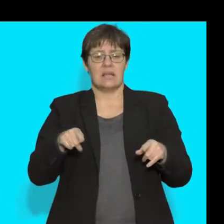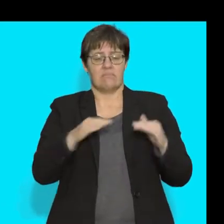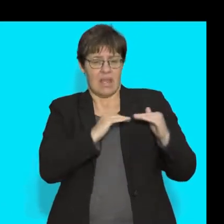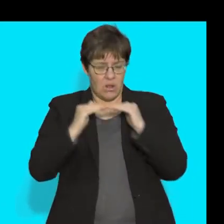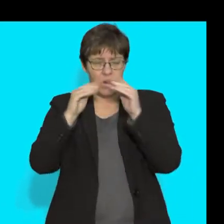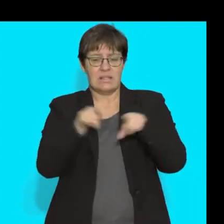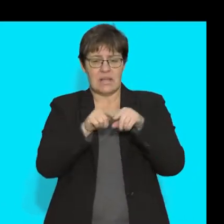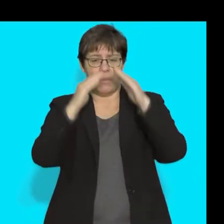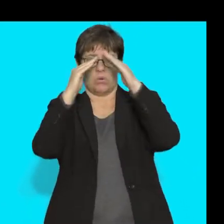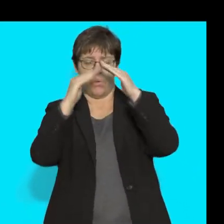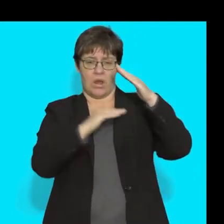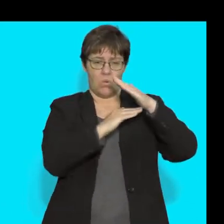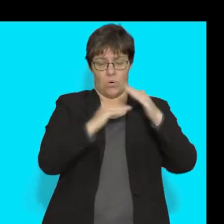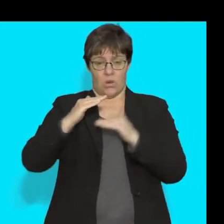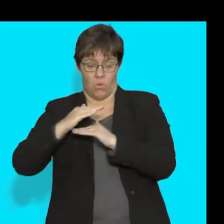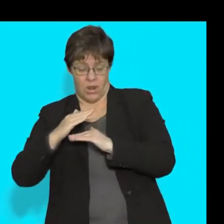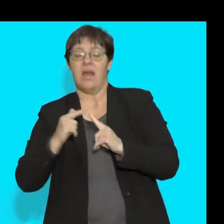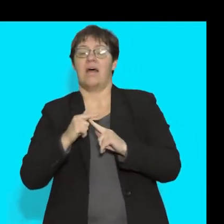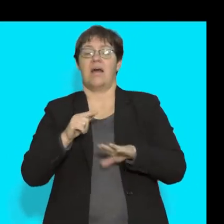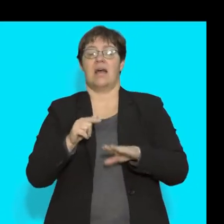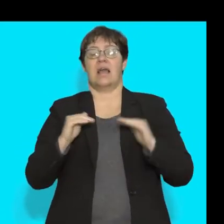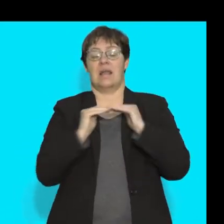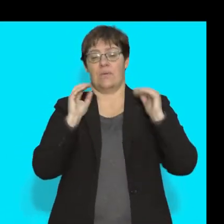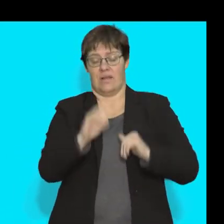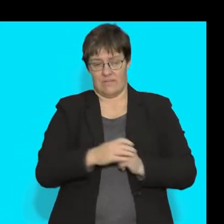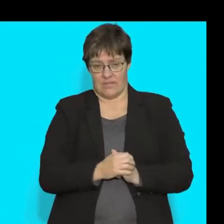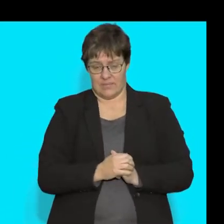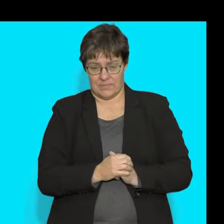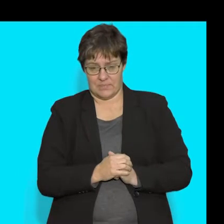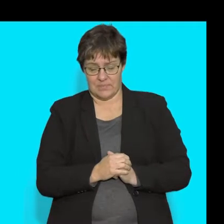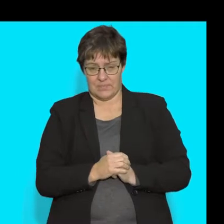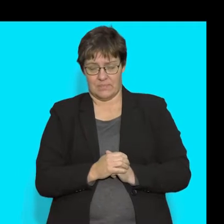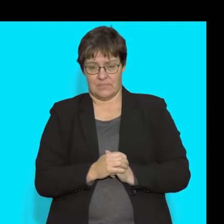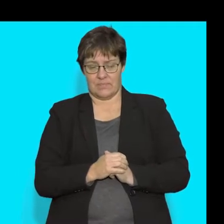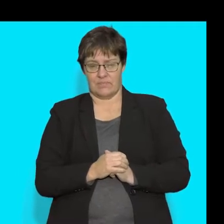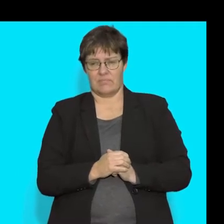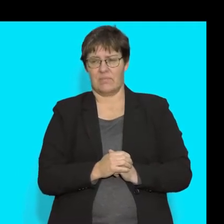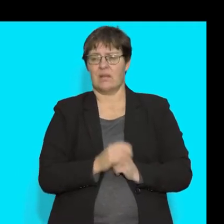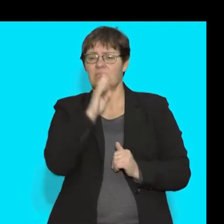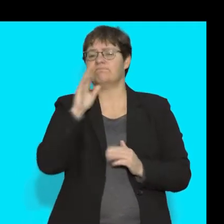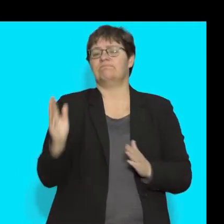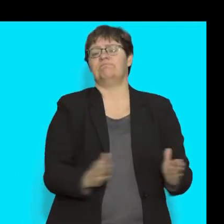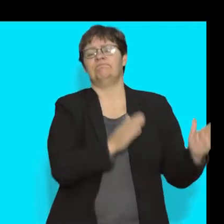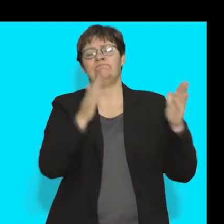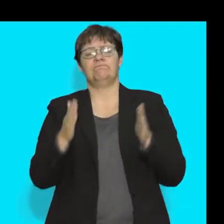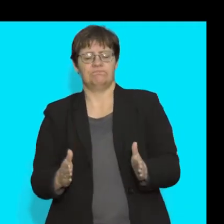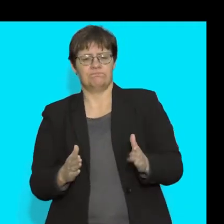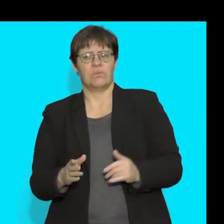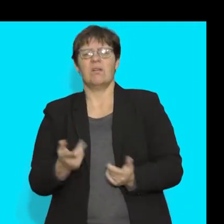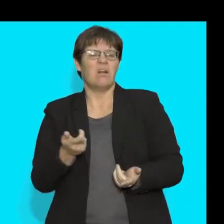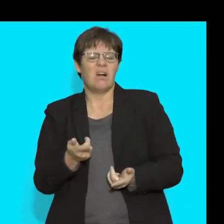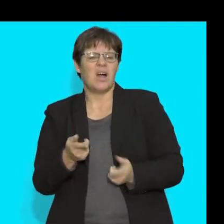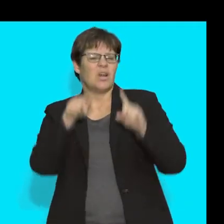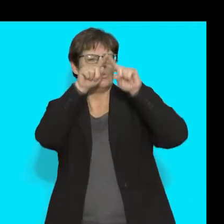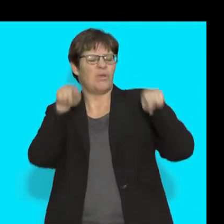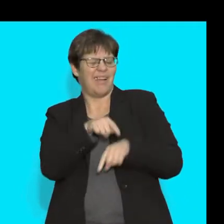to know, just as the foundation of a triangle. Now let's do what is the real thing about the